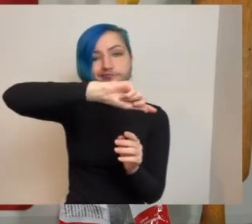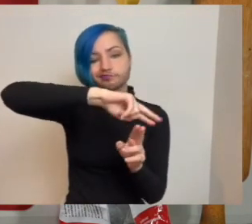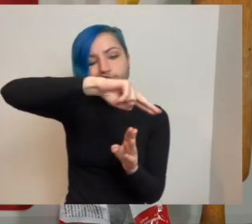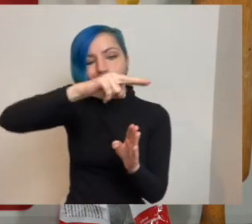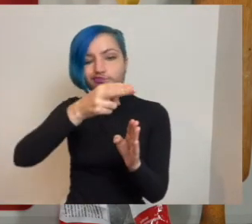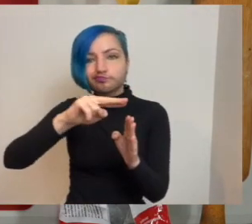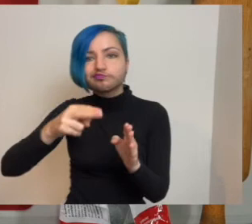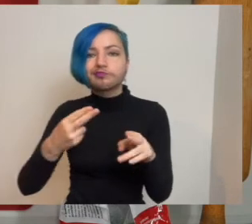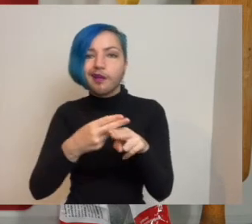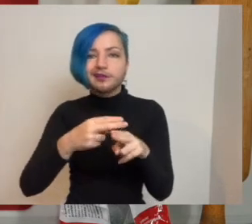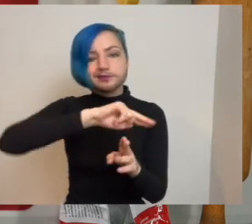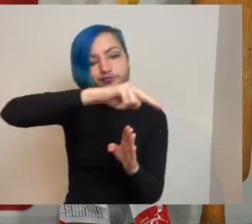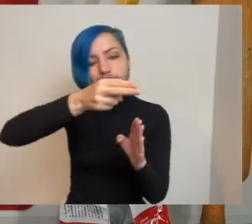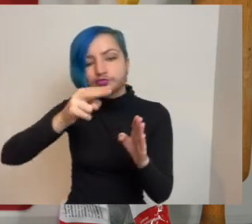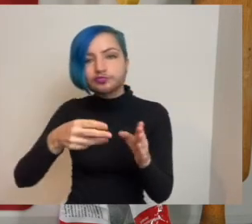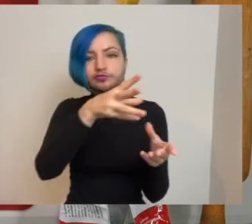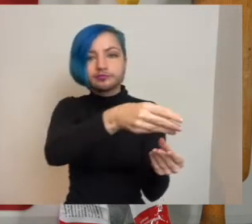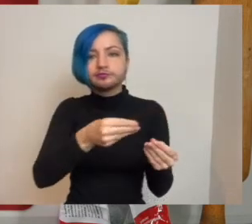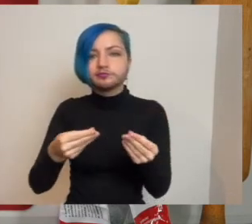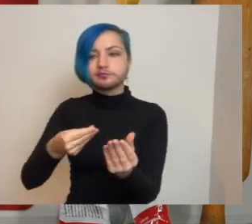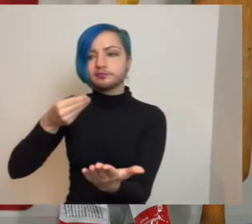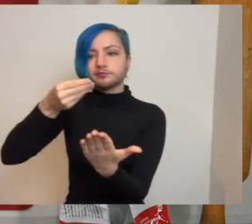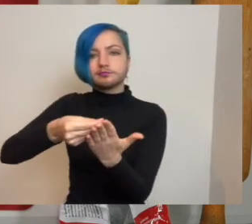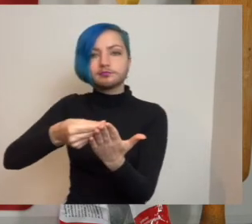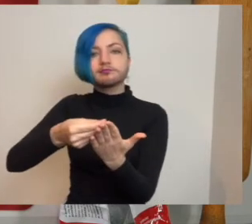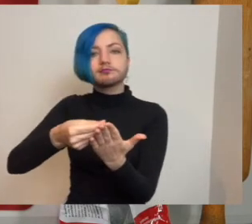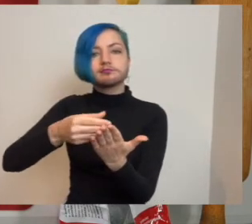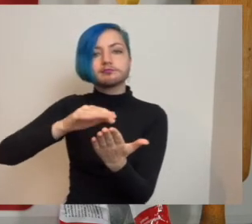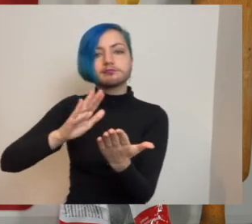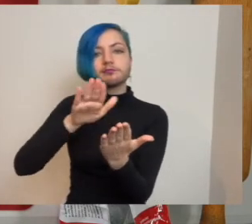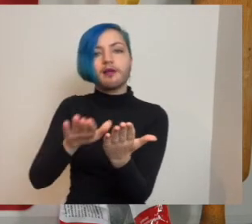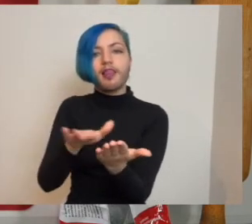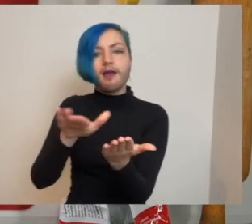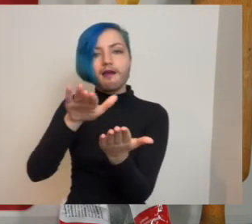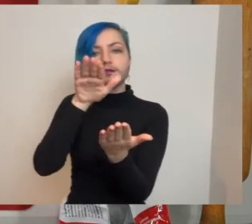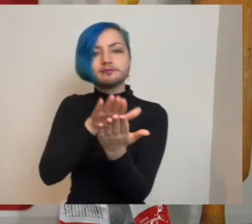And I can begin to kind of build up the layers in this way.